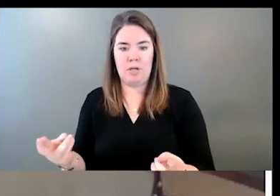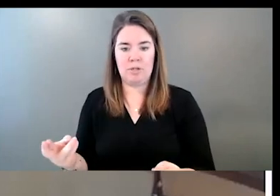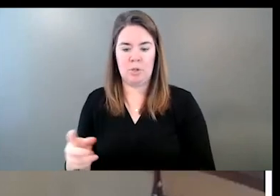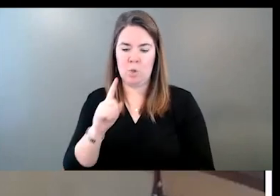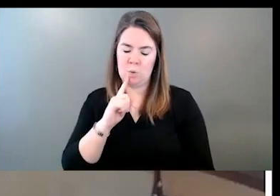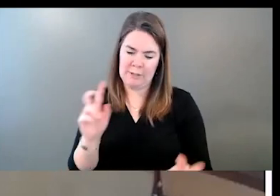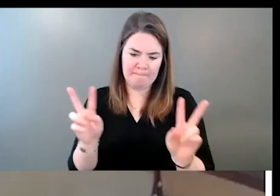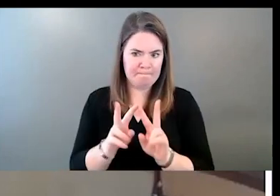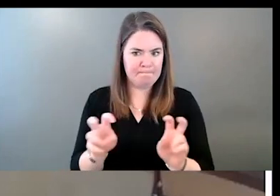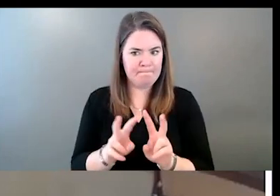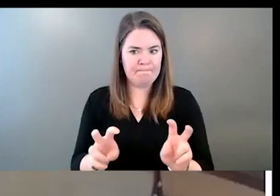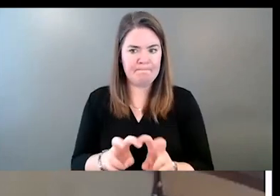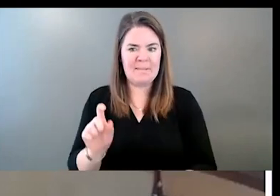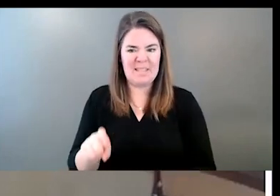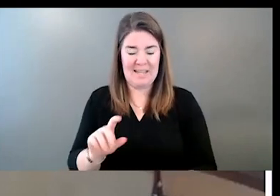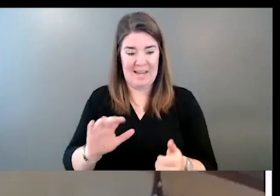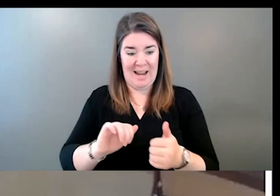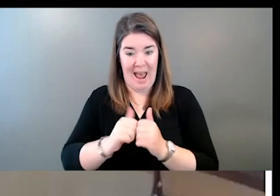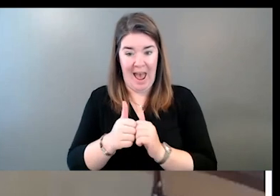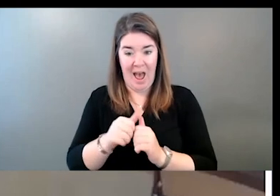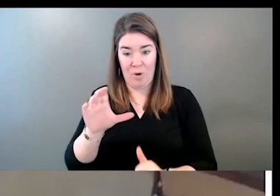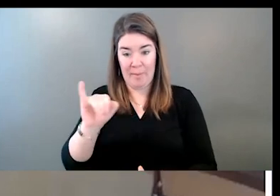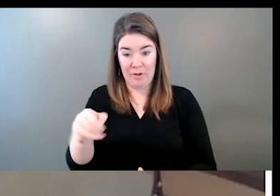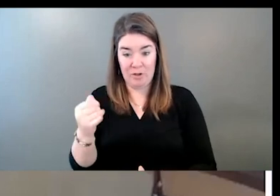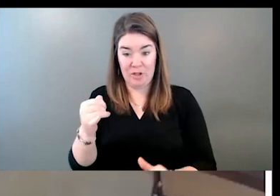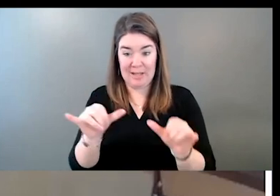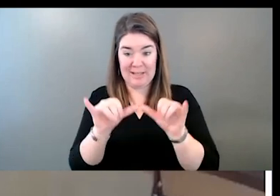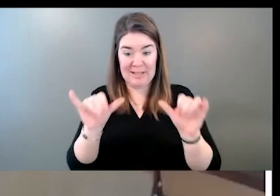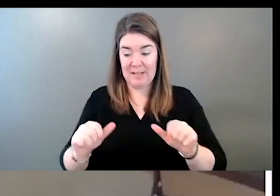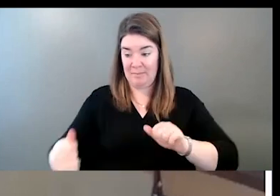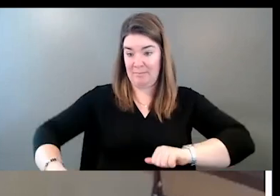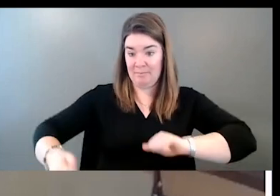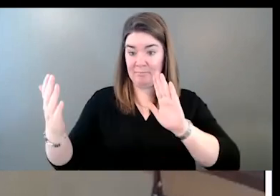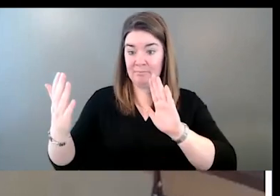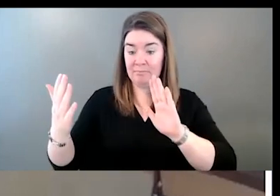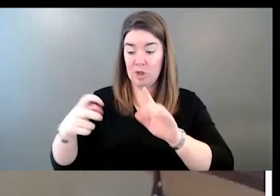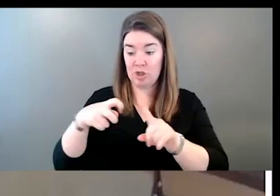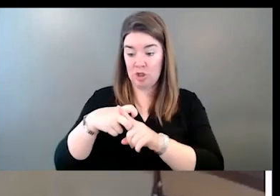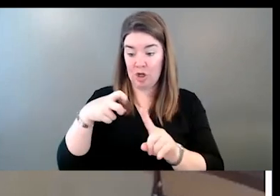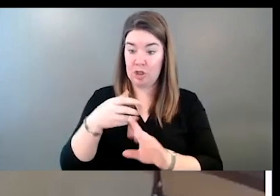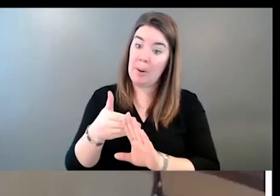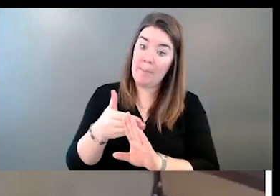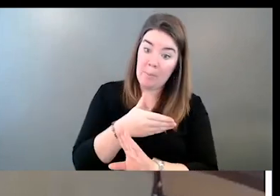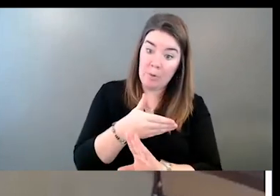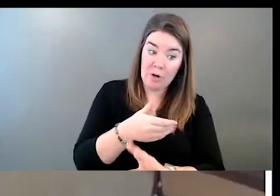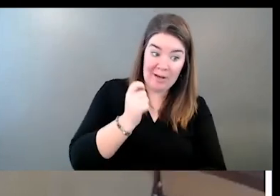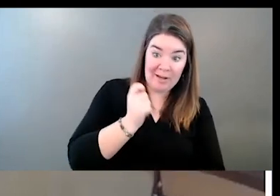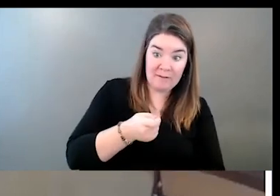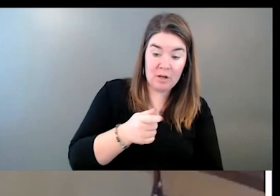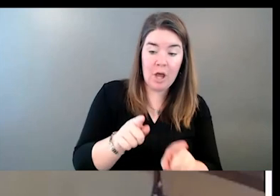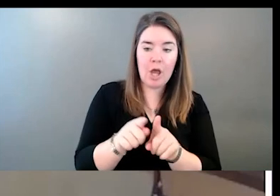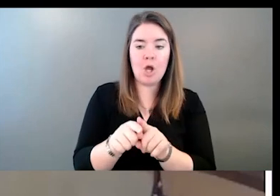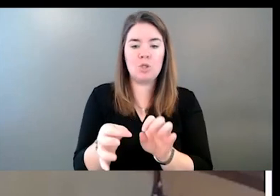look at how the criminal justice system addresses domestic violence charges, both pre-conviction and in sentencing